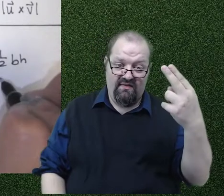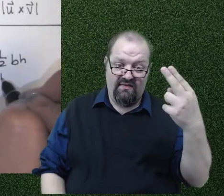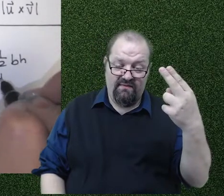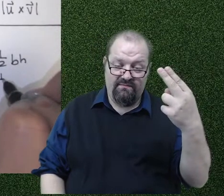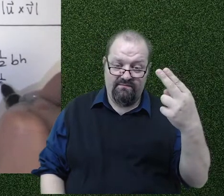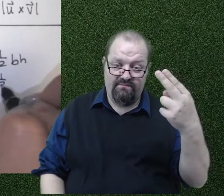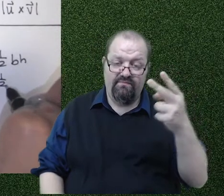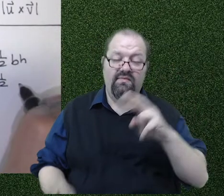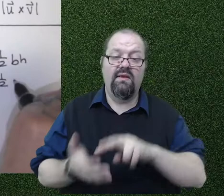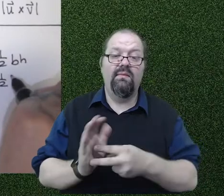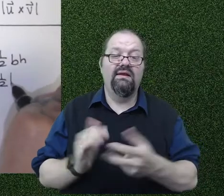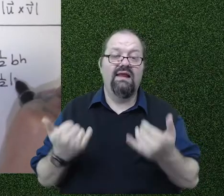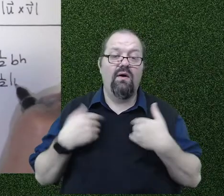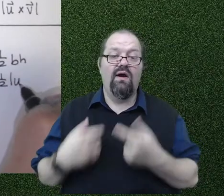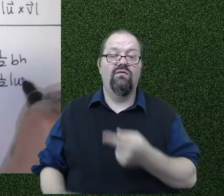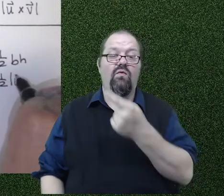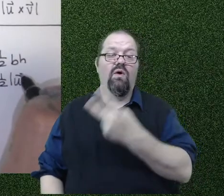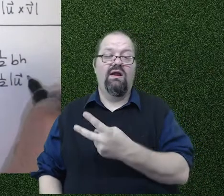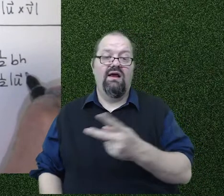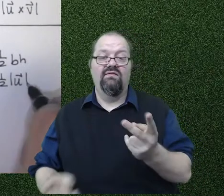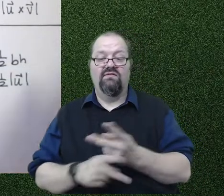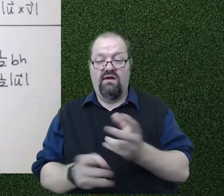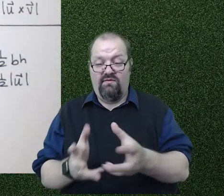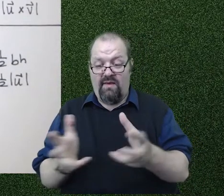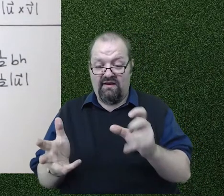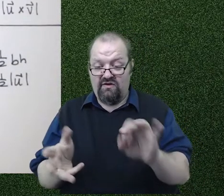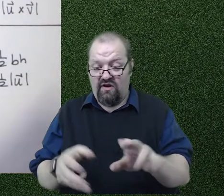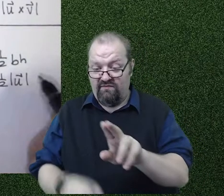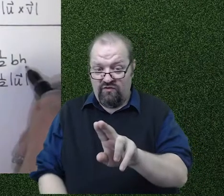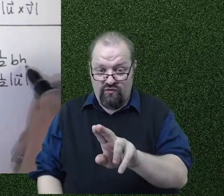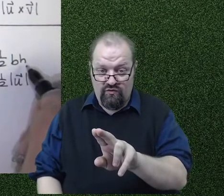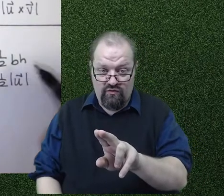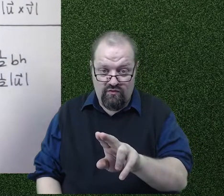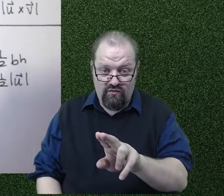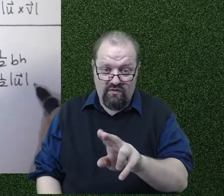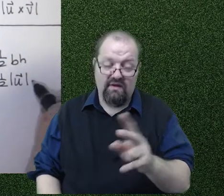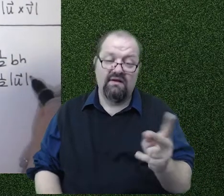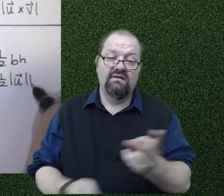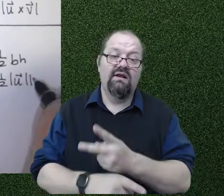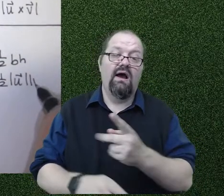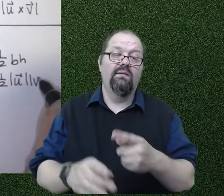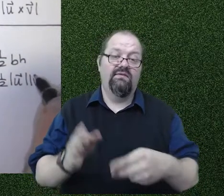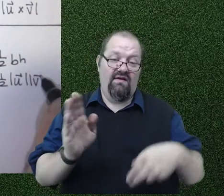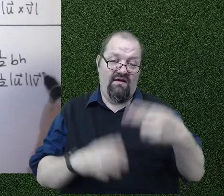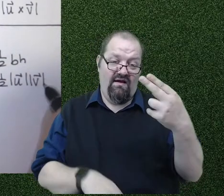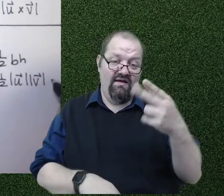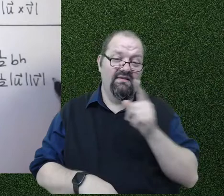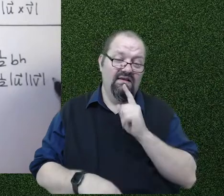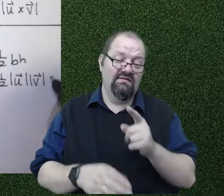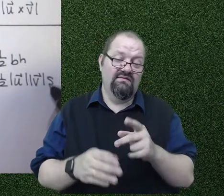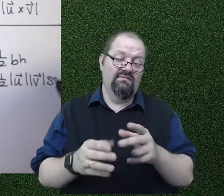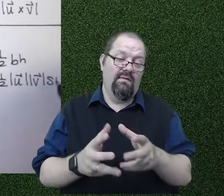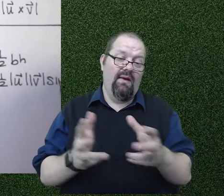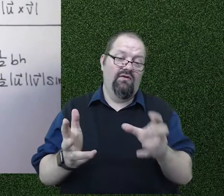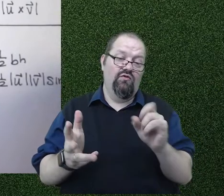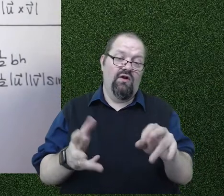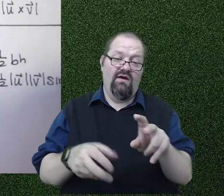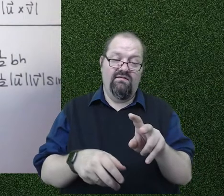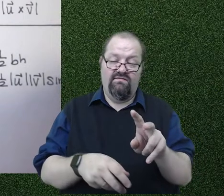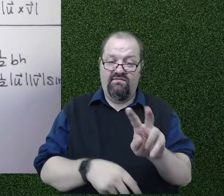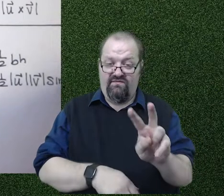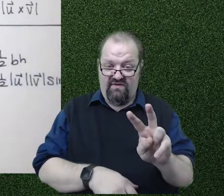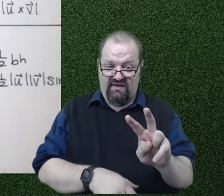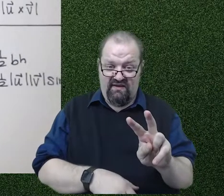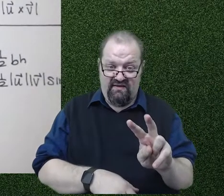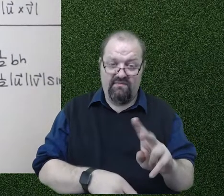So I've got 1/2 times the magnitude of U times the height, which is the magnitude of V times the sine of the